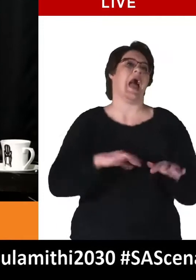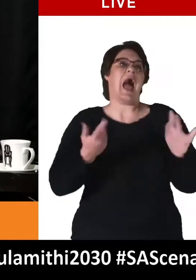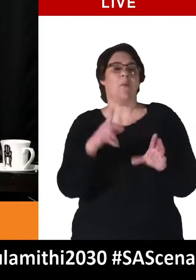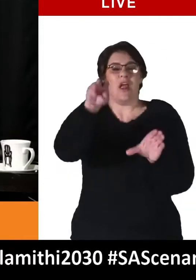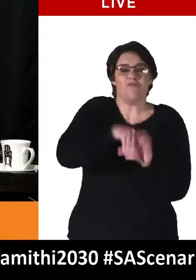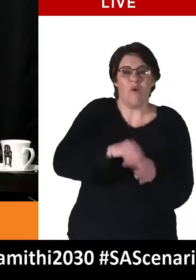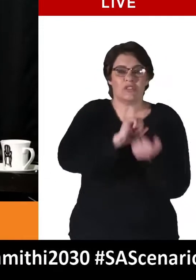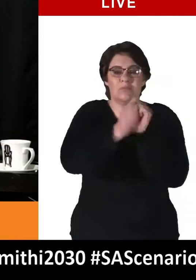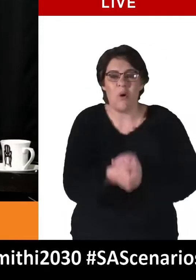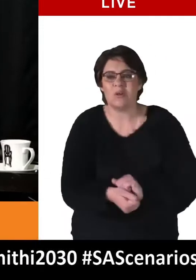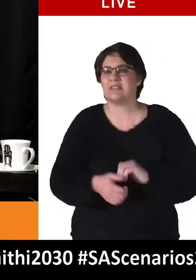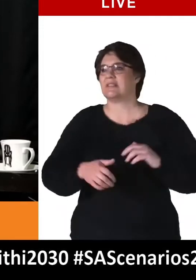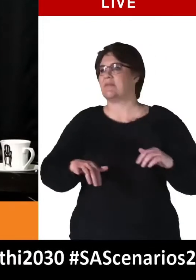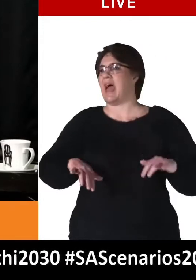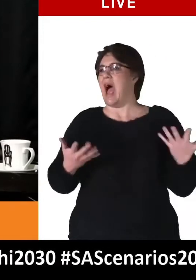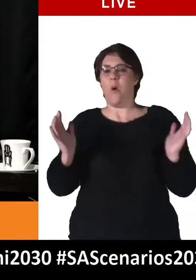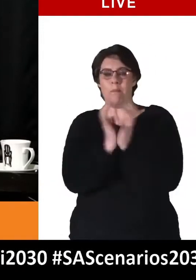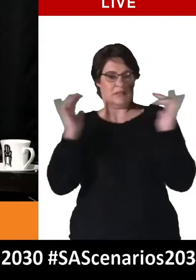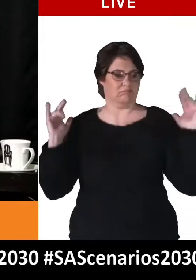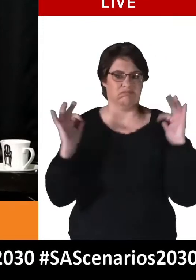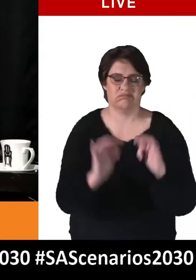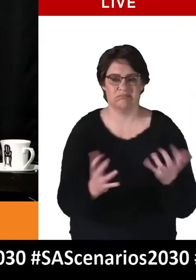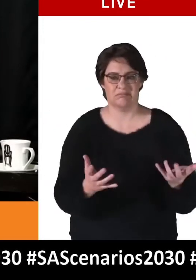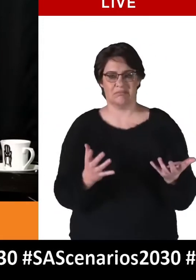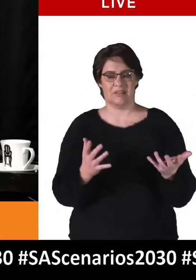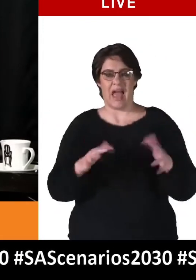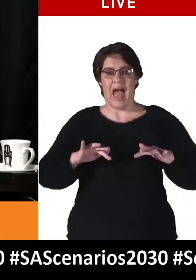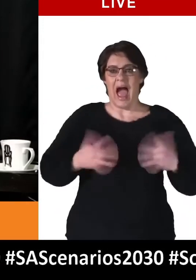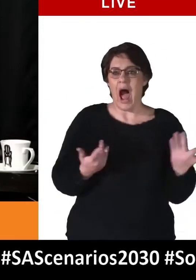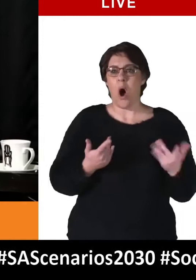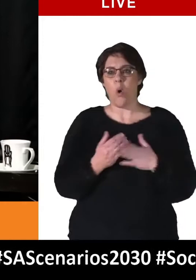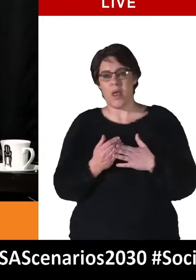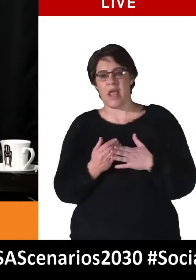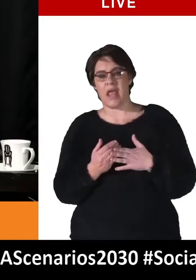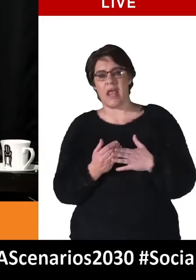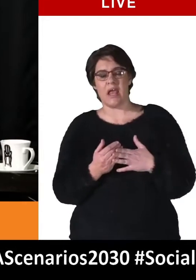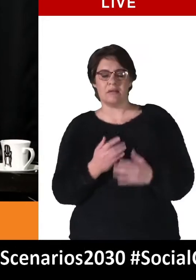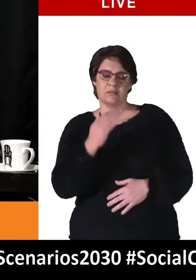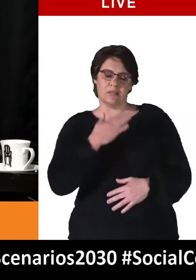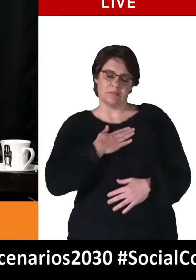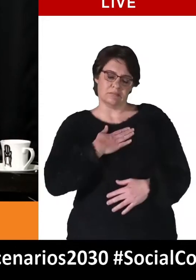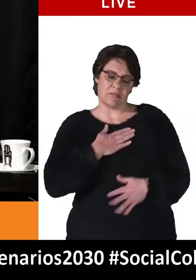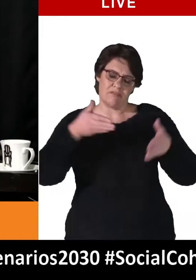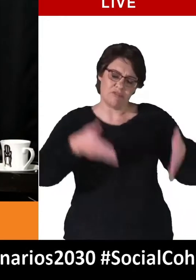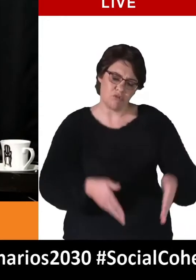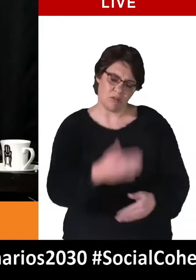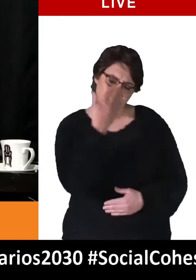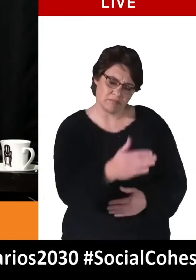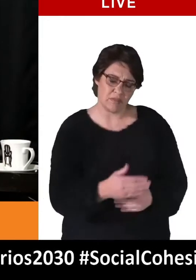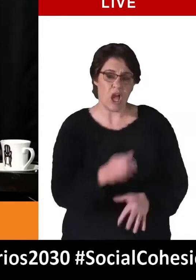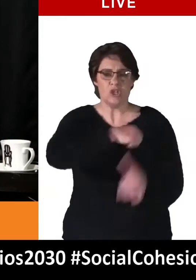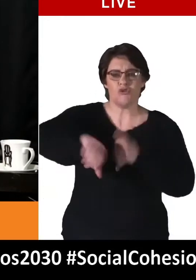partake in sport, the way we conduct meetings, the way we bid farewell to our loved ones, the way we conduct